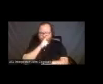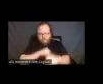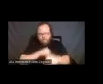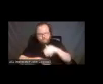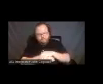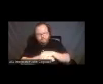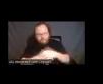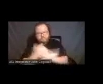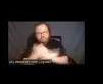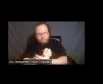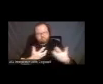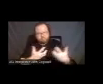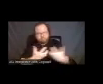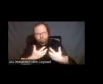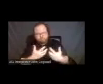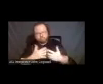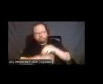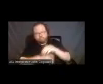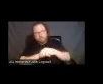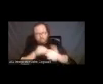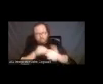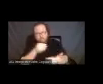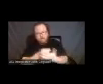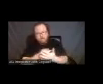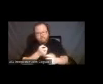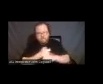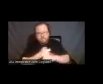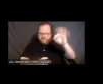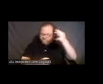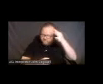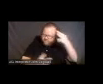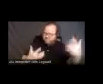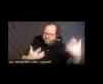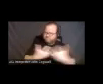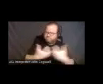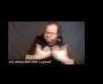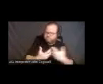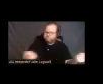Medi-Cal billing so that we get the maximum amount of money from the federal government.